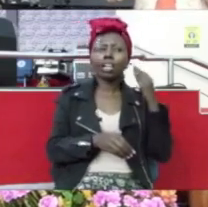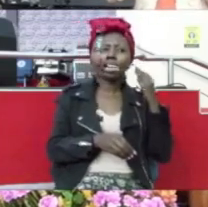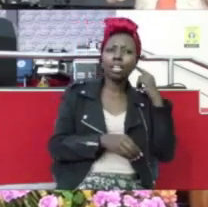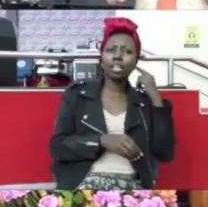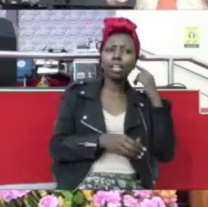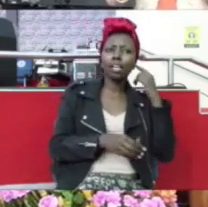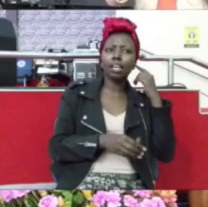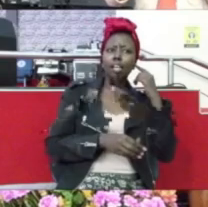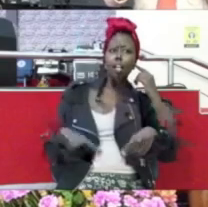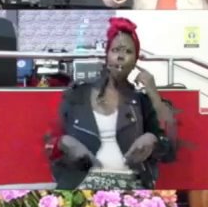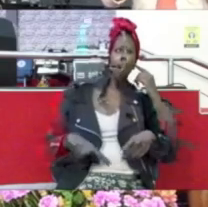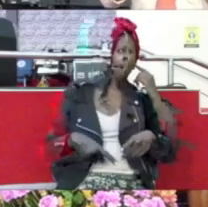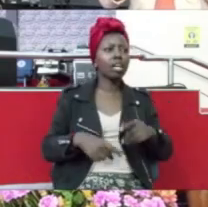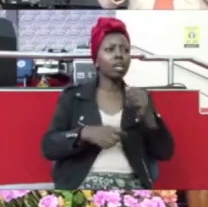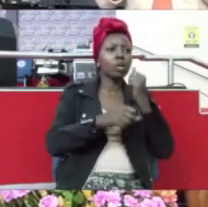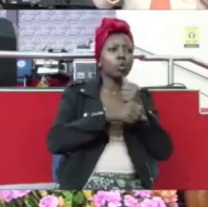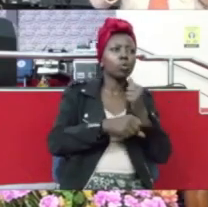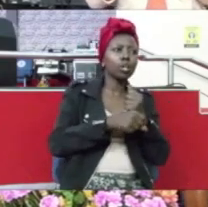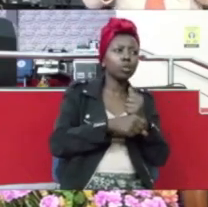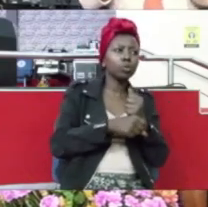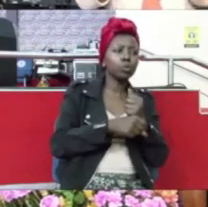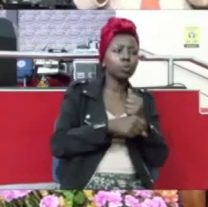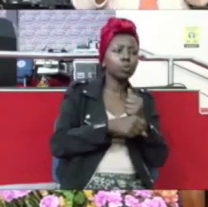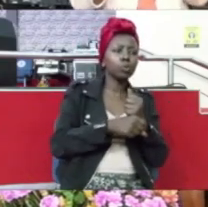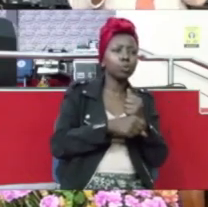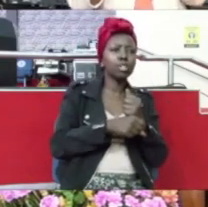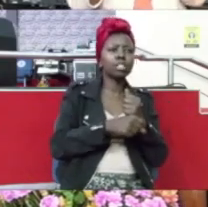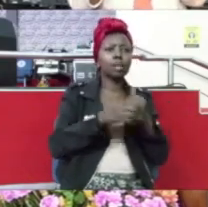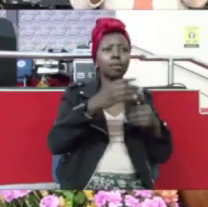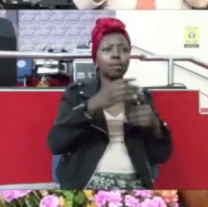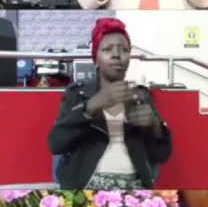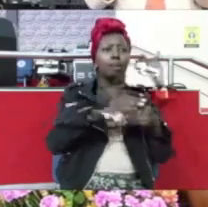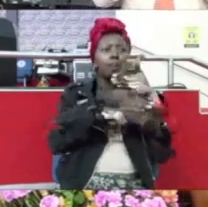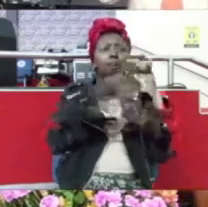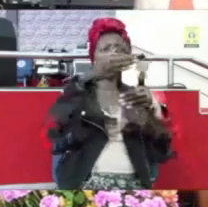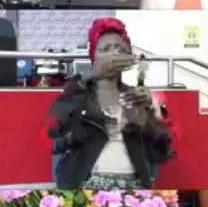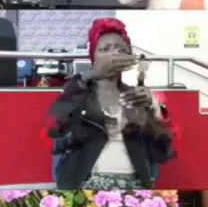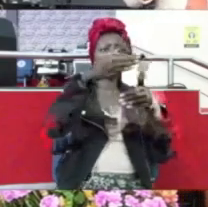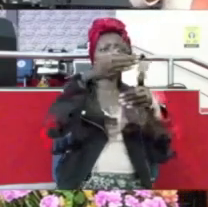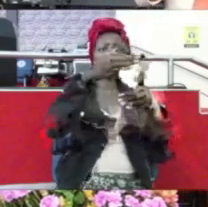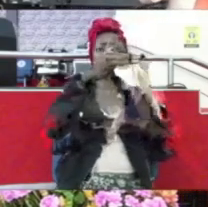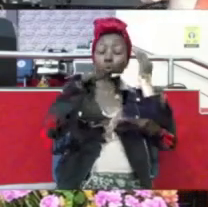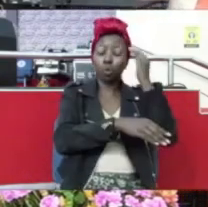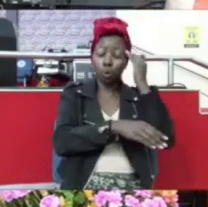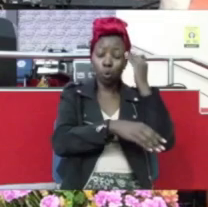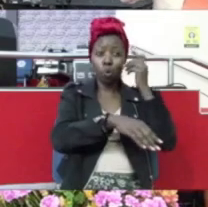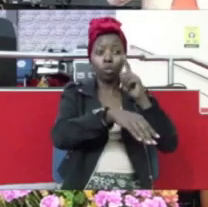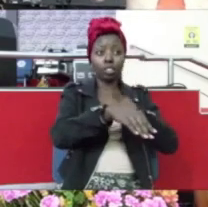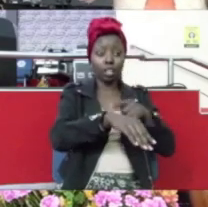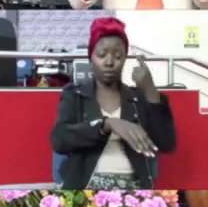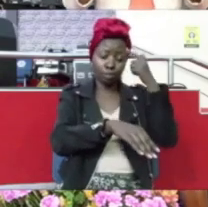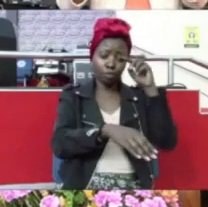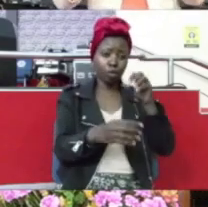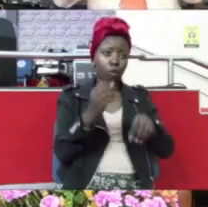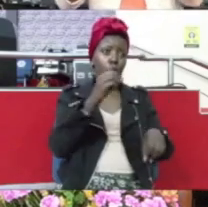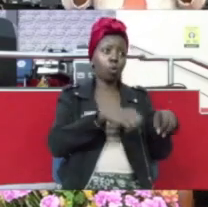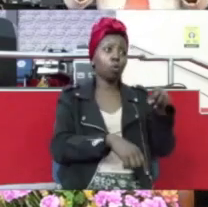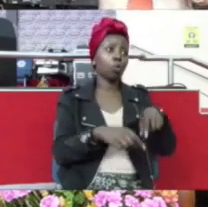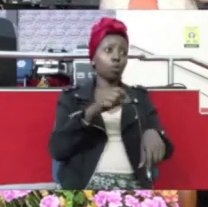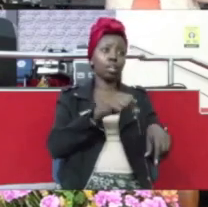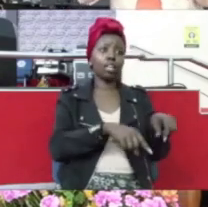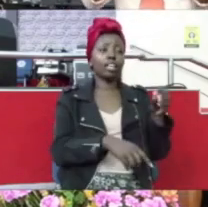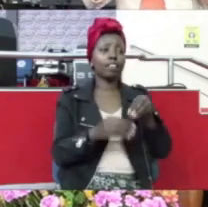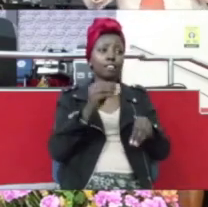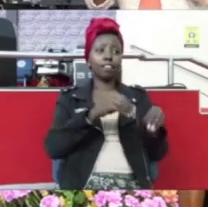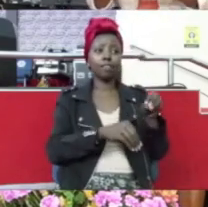are doing the campus project. It is seed time. Unasikia tukiambiwa kitu kama tunafanya mambo ya campus.